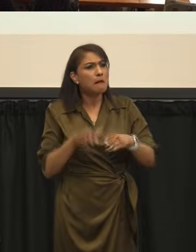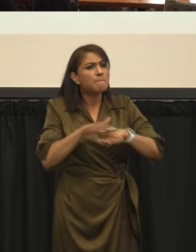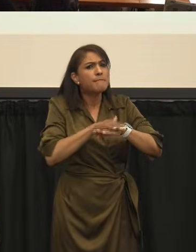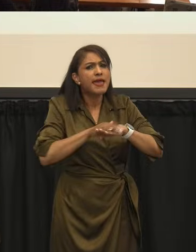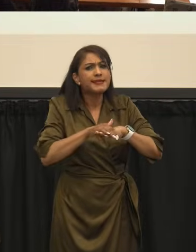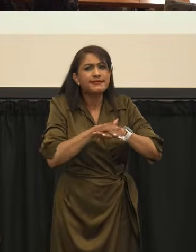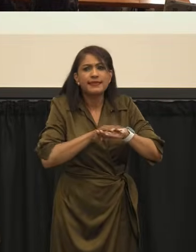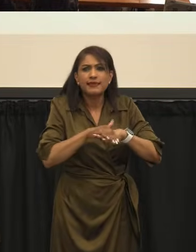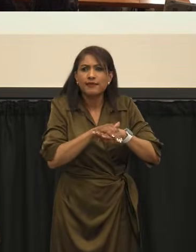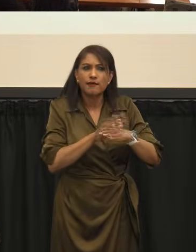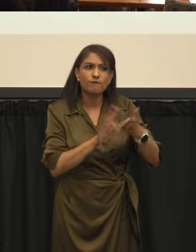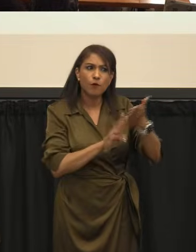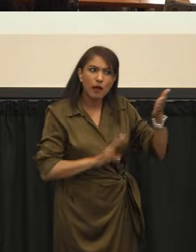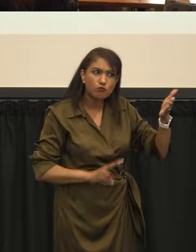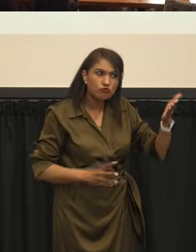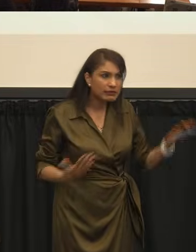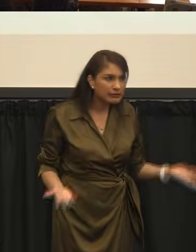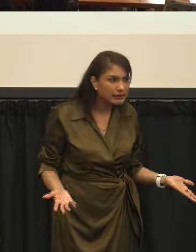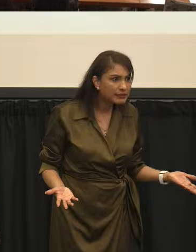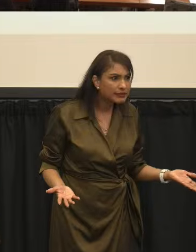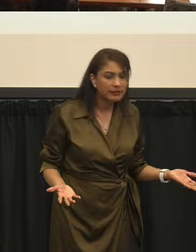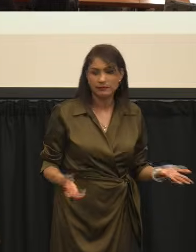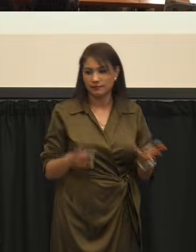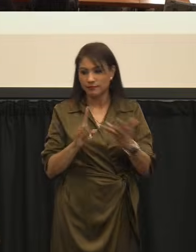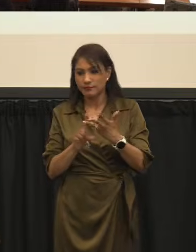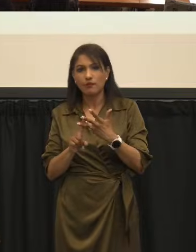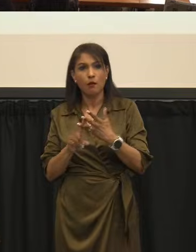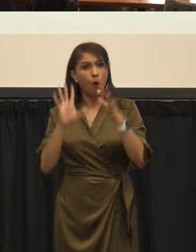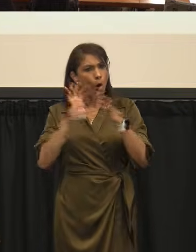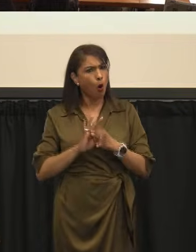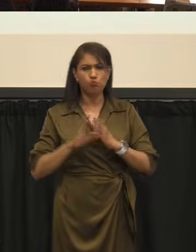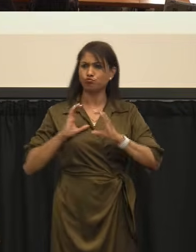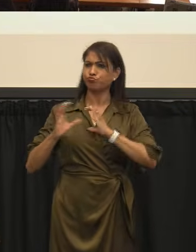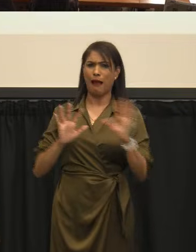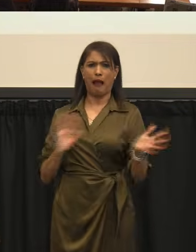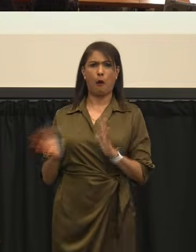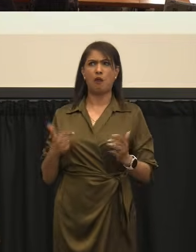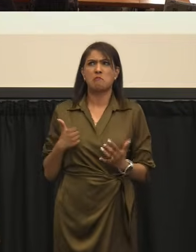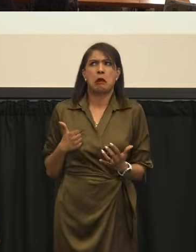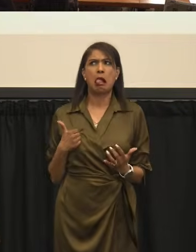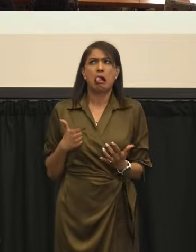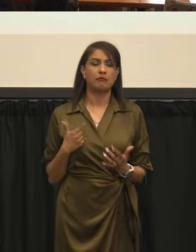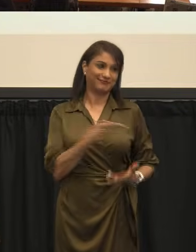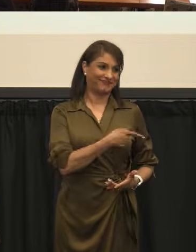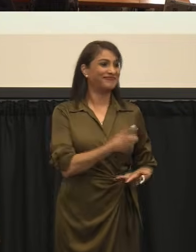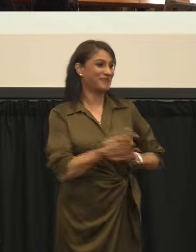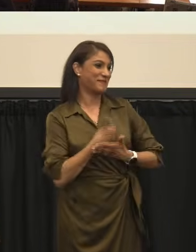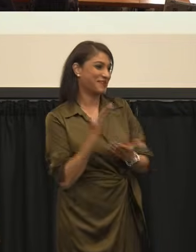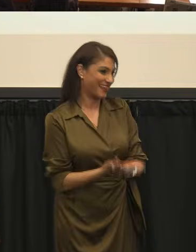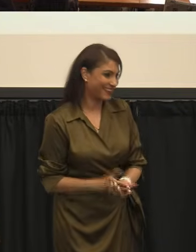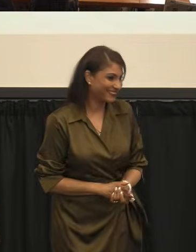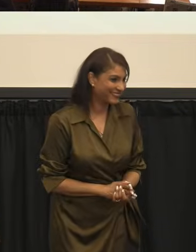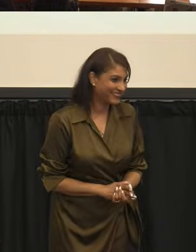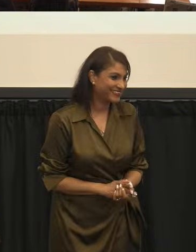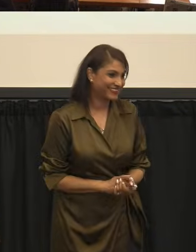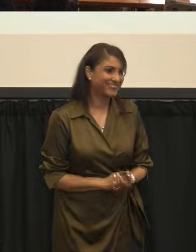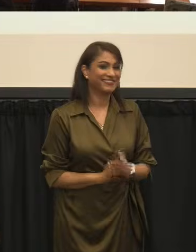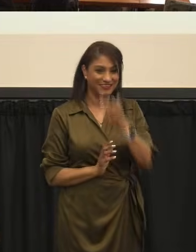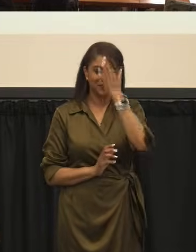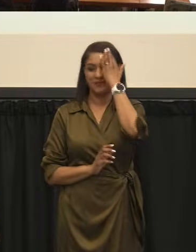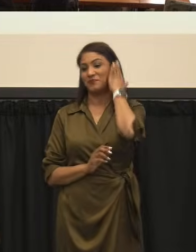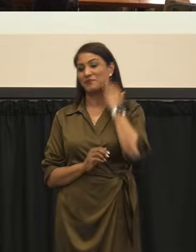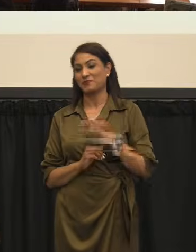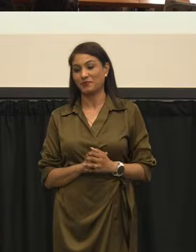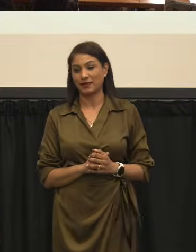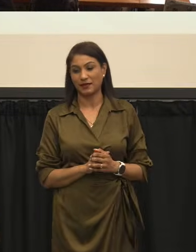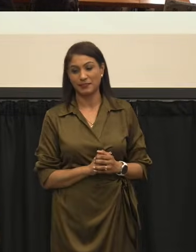to communicate with their family members, etc. Learning basic vocabulary, how to communicate at home. So the bank